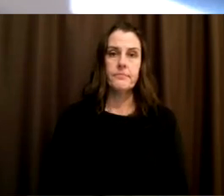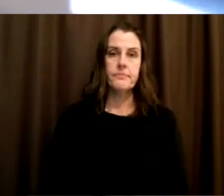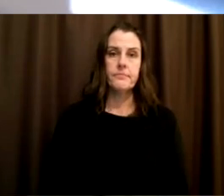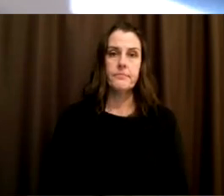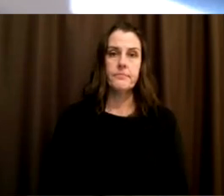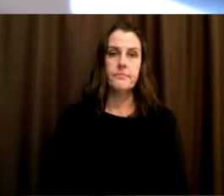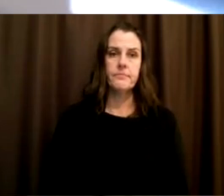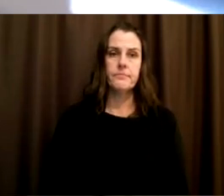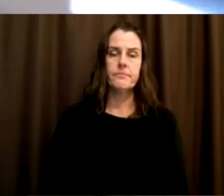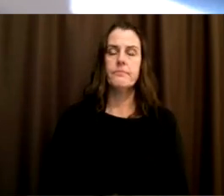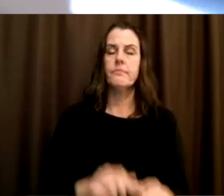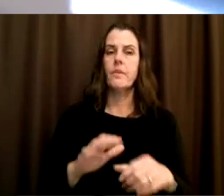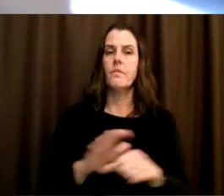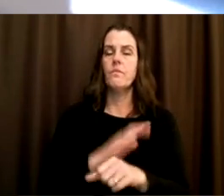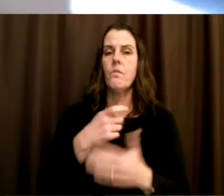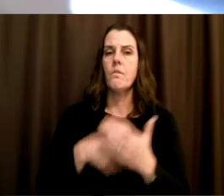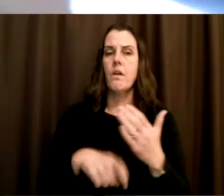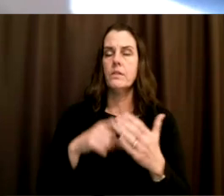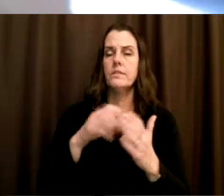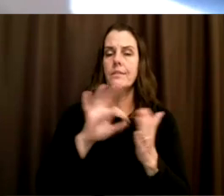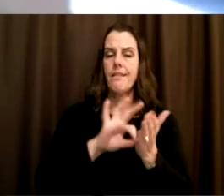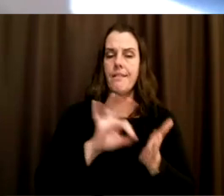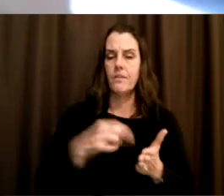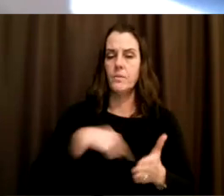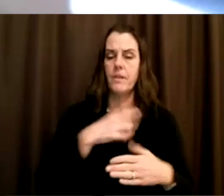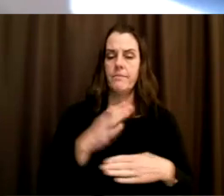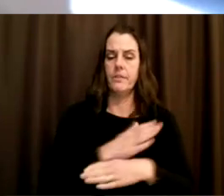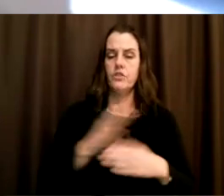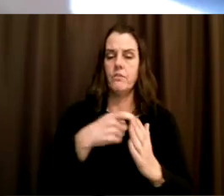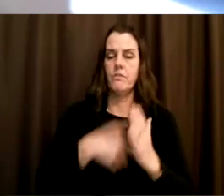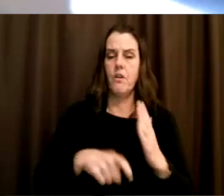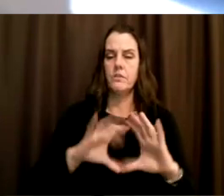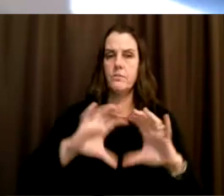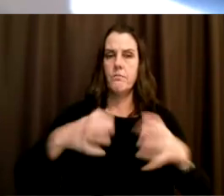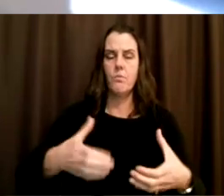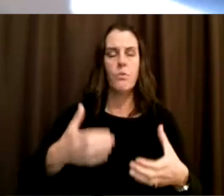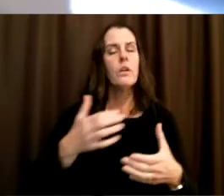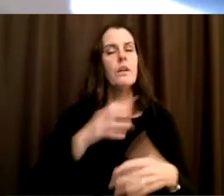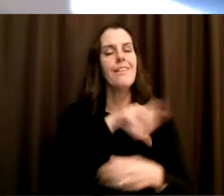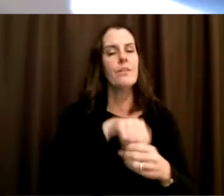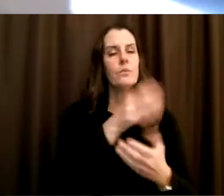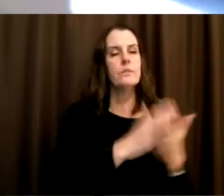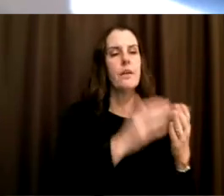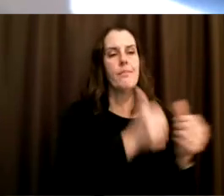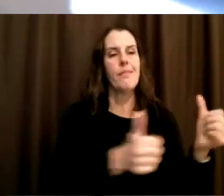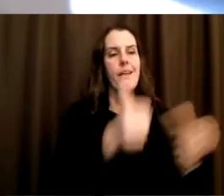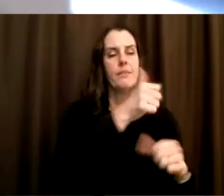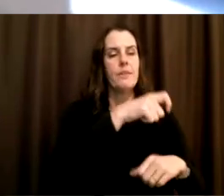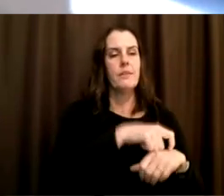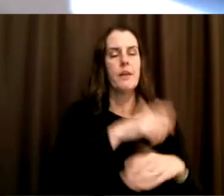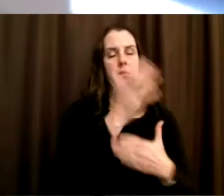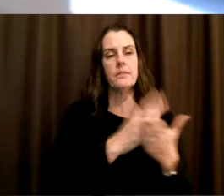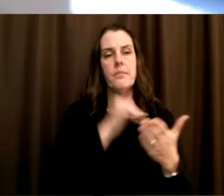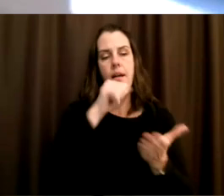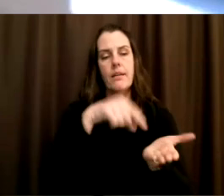Speaking to full cost accounting, we have a shared cost pool. It includes some admin time, some unbillable